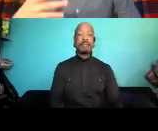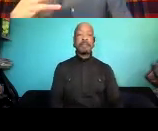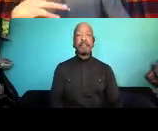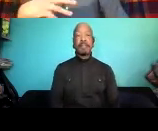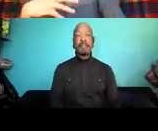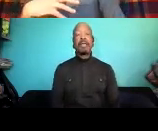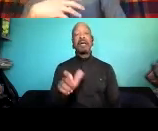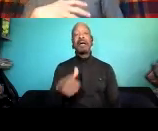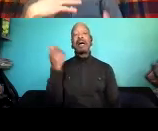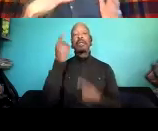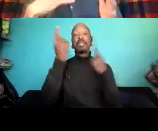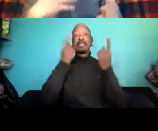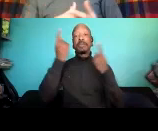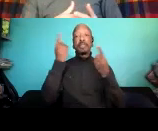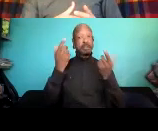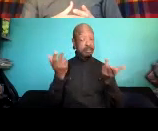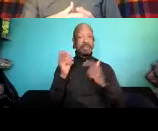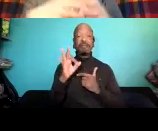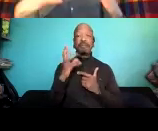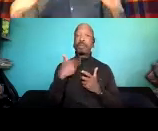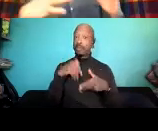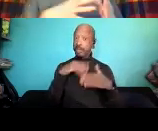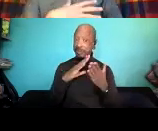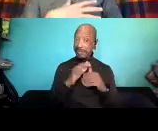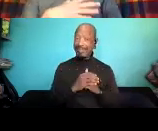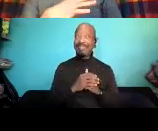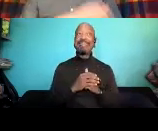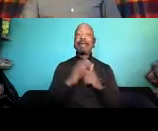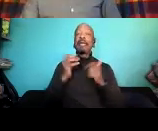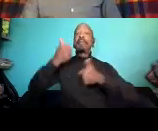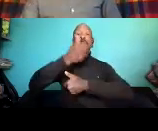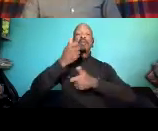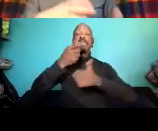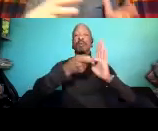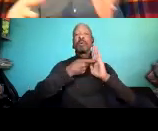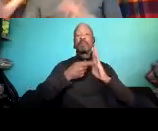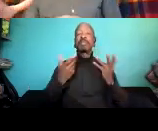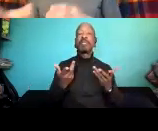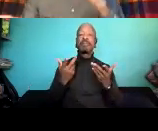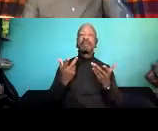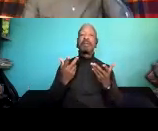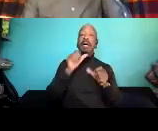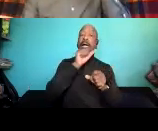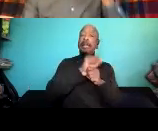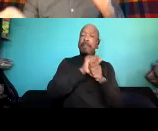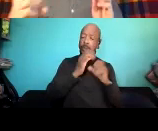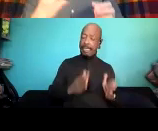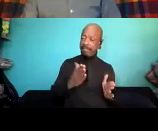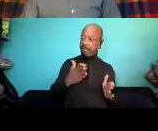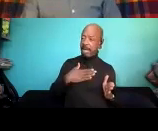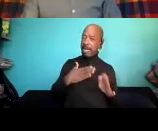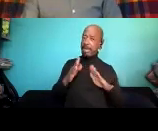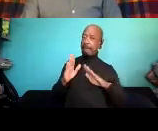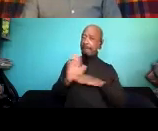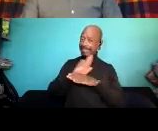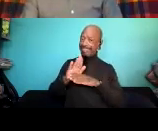Another consideration is whether you want to deal with the administrative requirements of being an employee of your own entity. I'm going to talk a